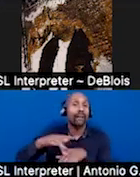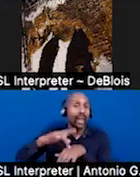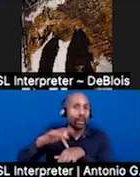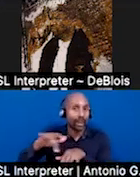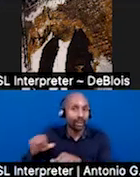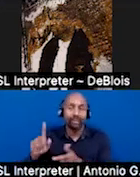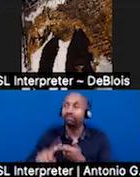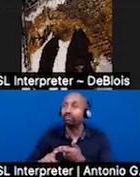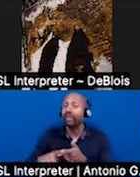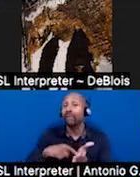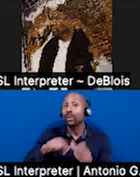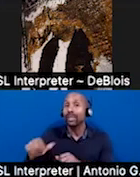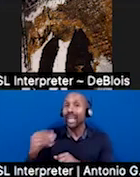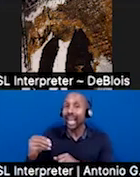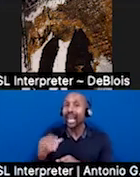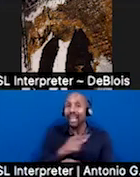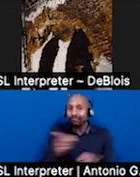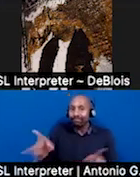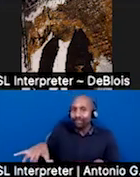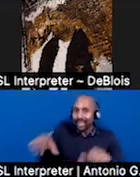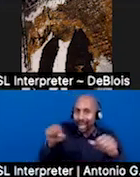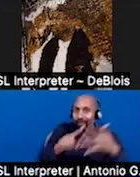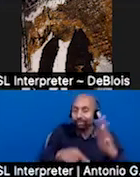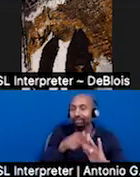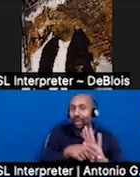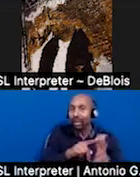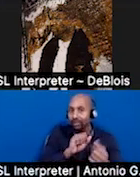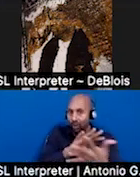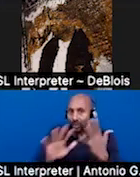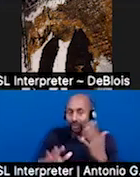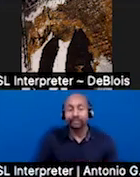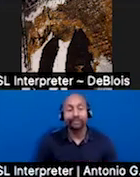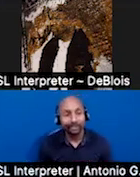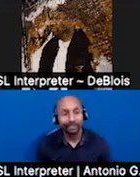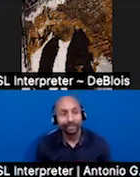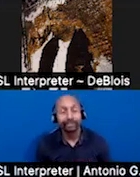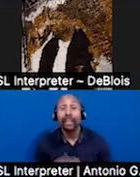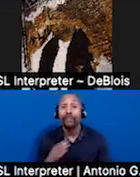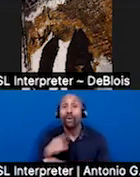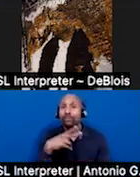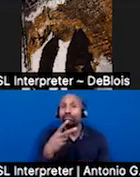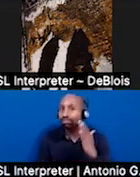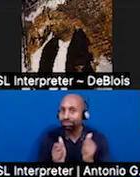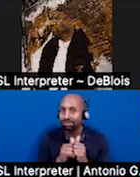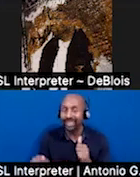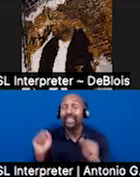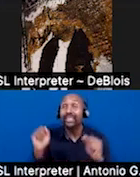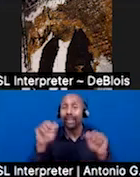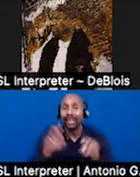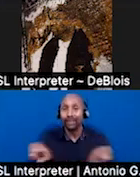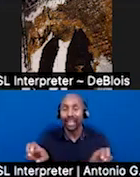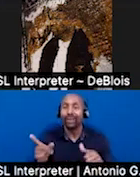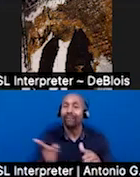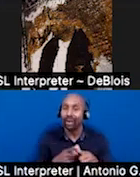So with that, I want to first make sure, before we dive into this incredible panel, we first want to make sure that we're using the